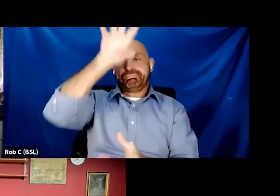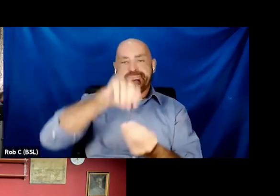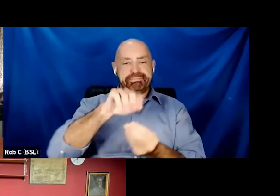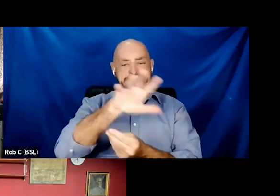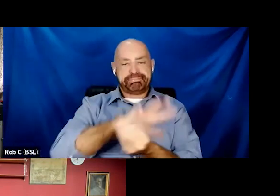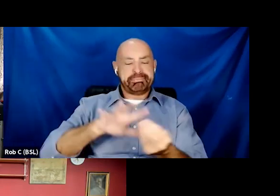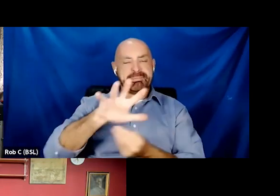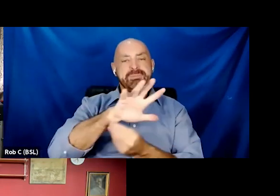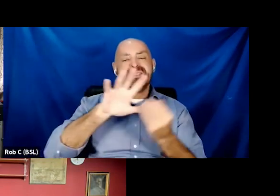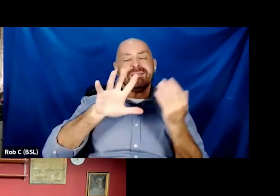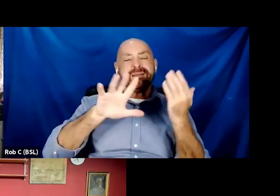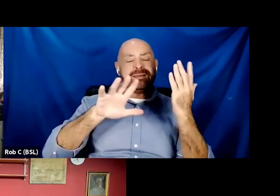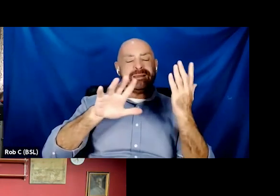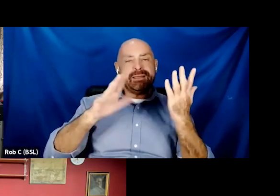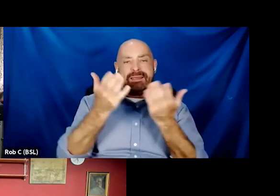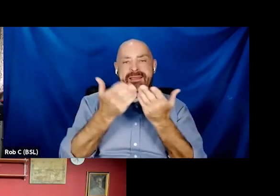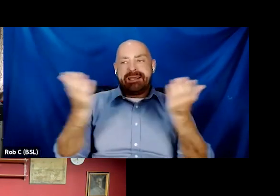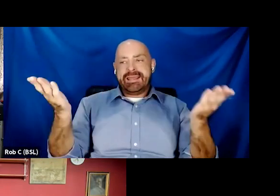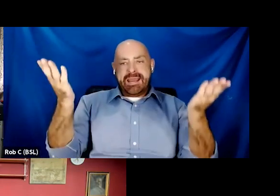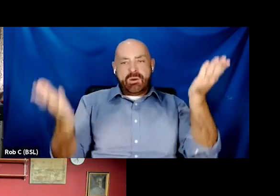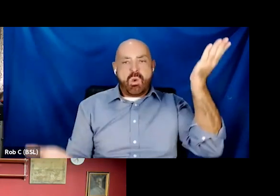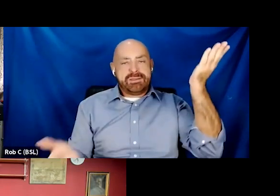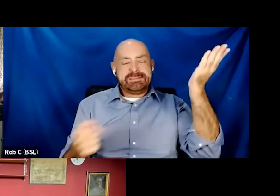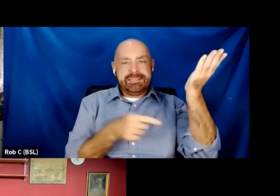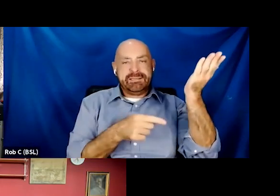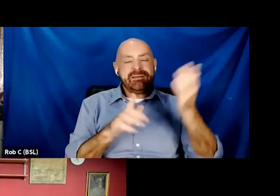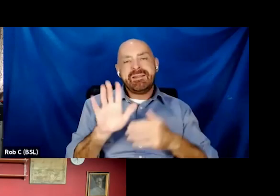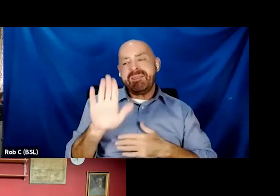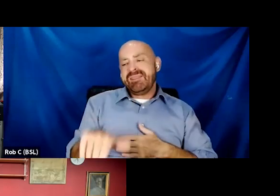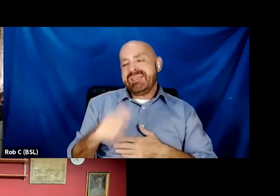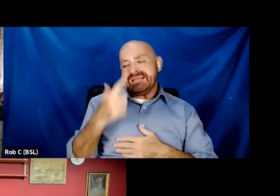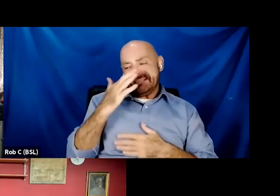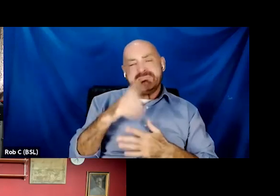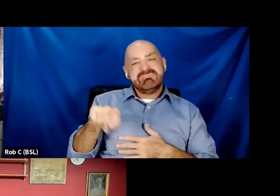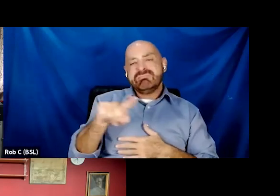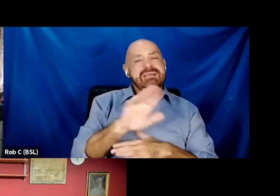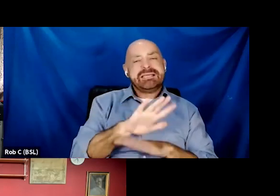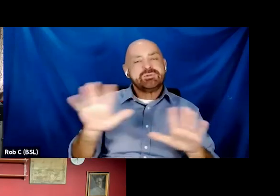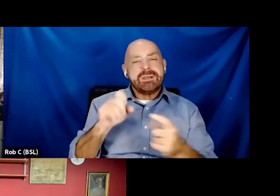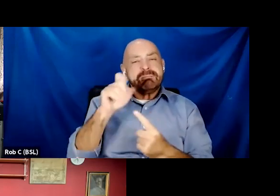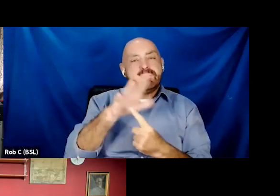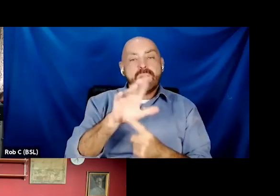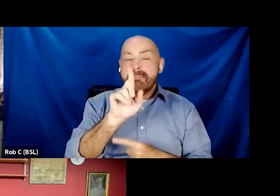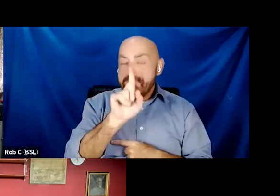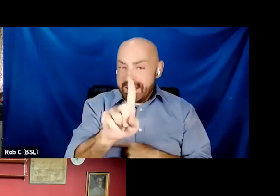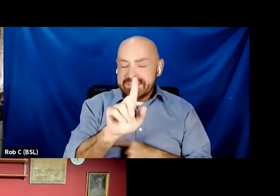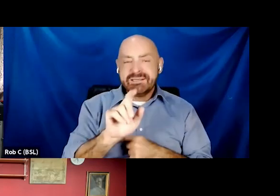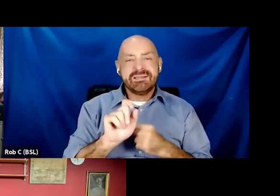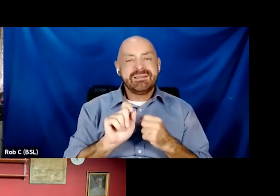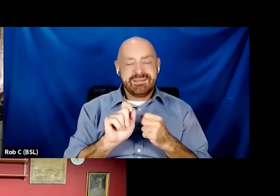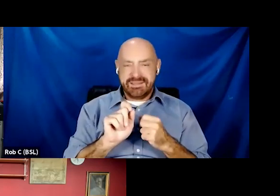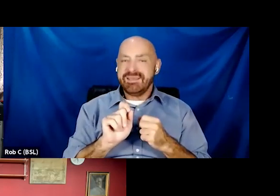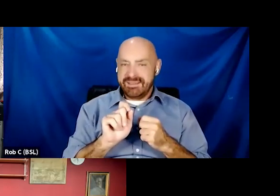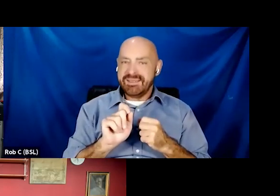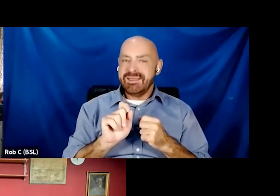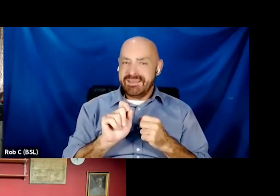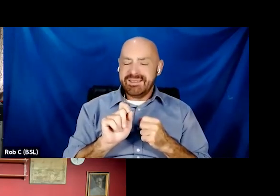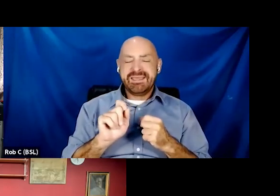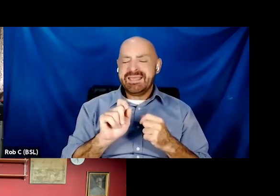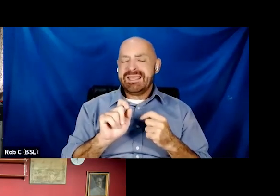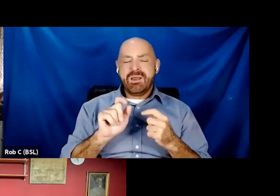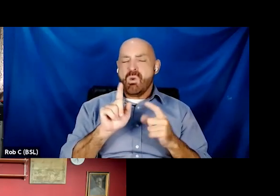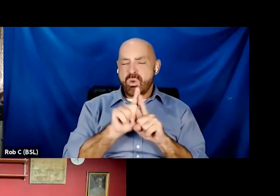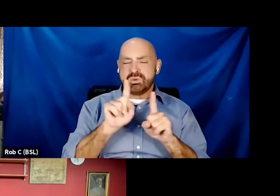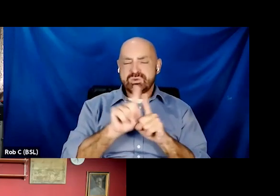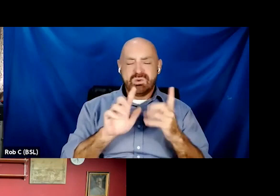inequality, practically is less important than that. And it becomes too confusing at that